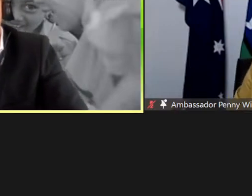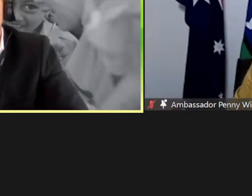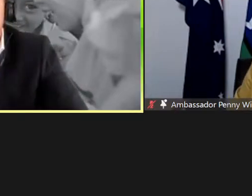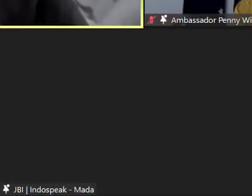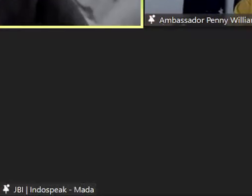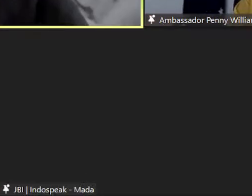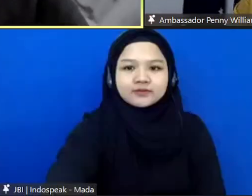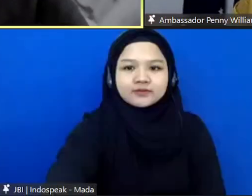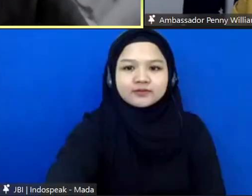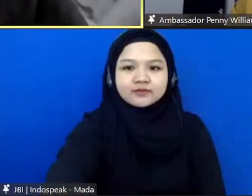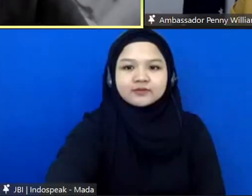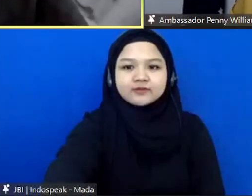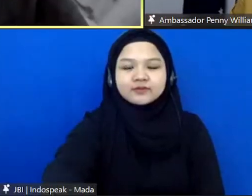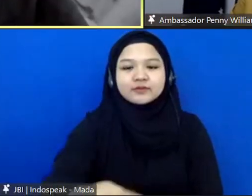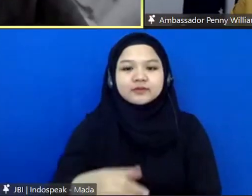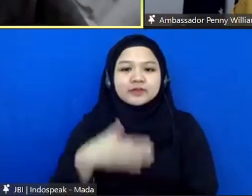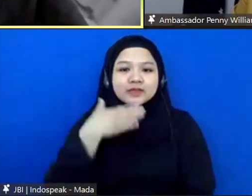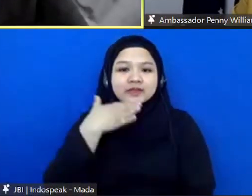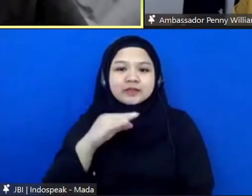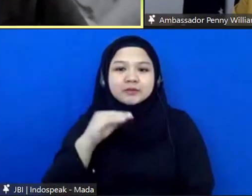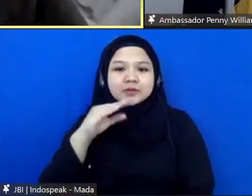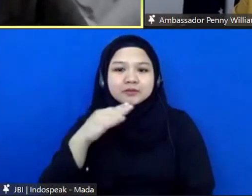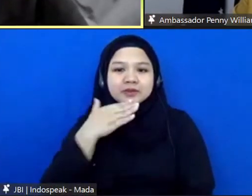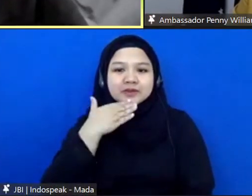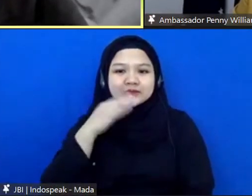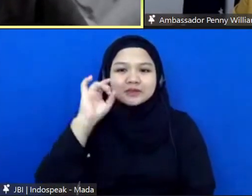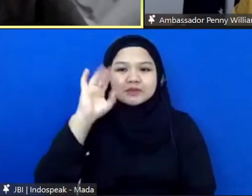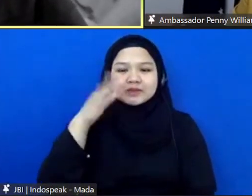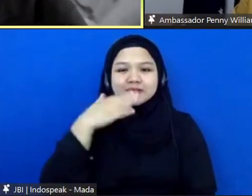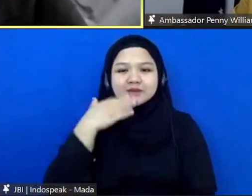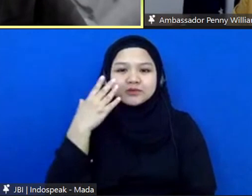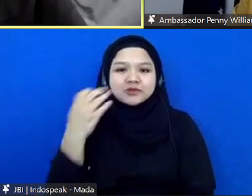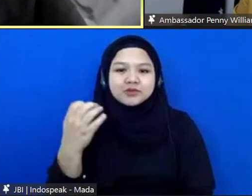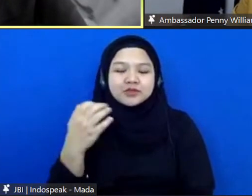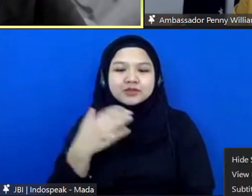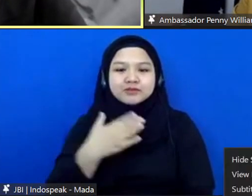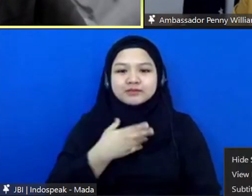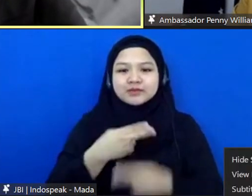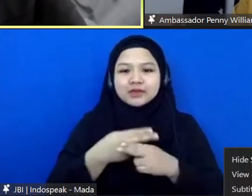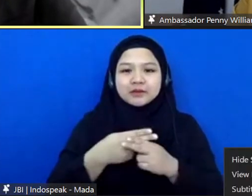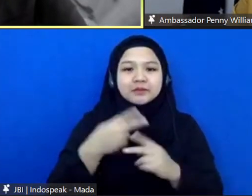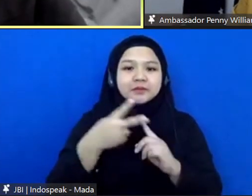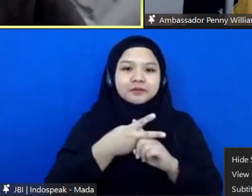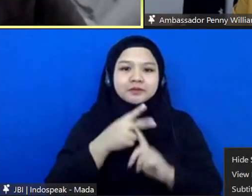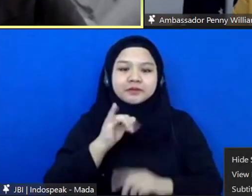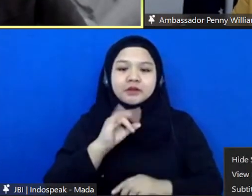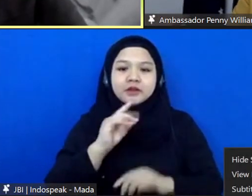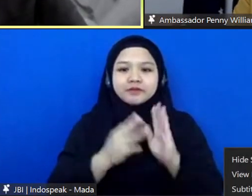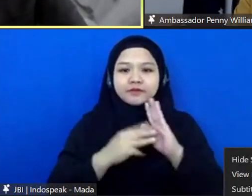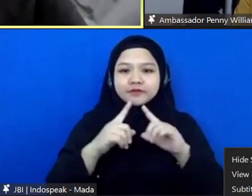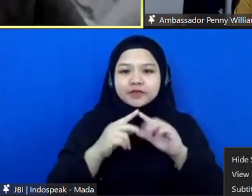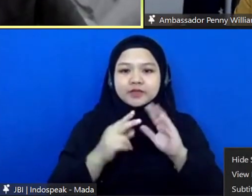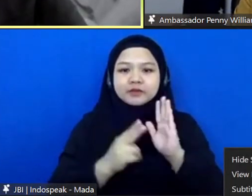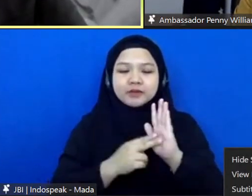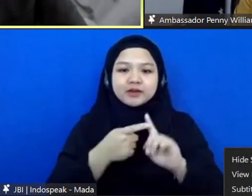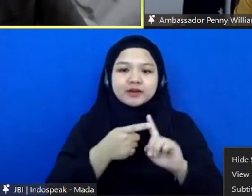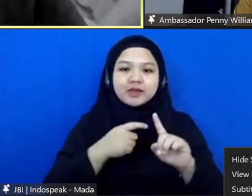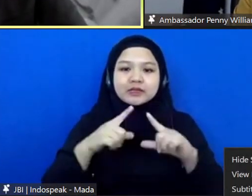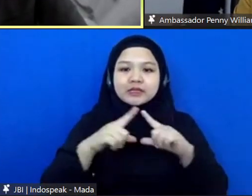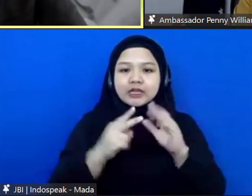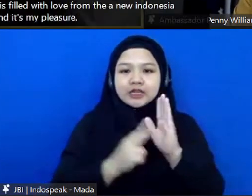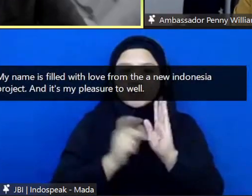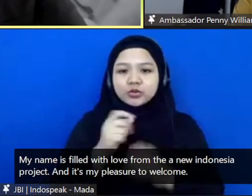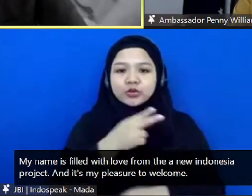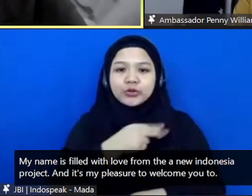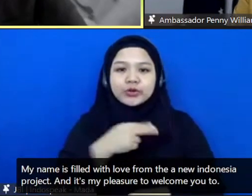Good morning, good afternoon, and good evening. My name is Firman Witular from the ANU Indonesia project, and it's my pleasure to